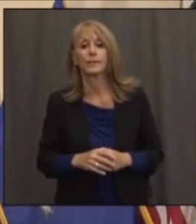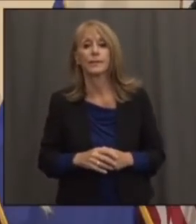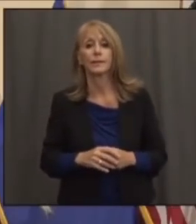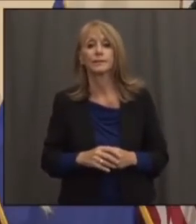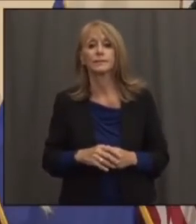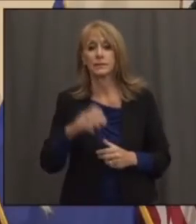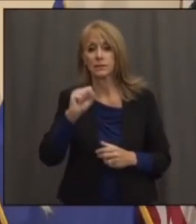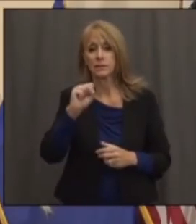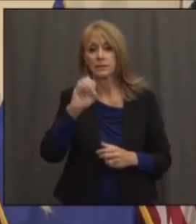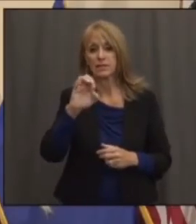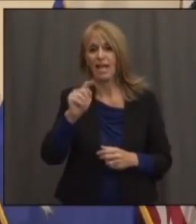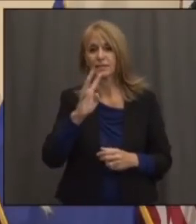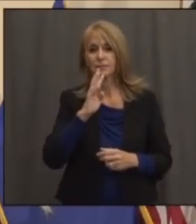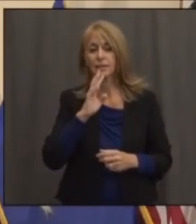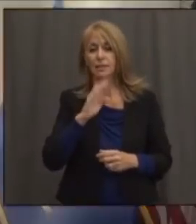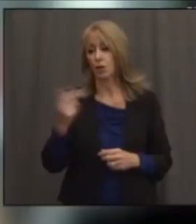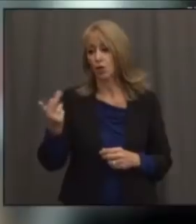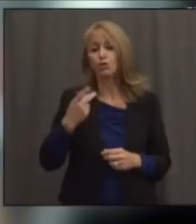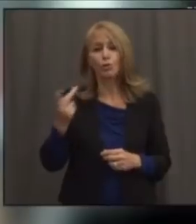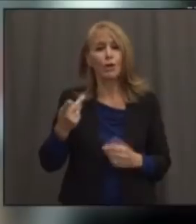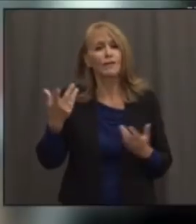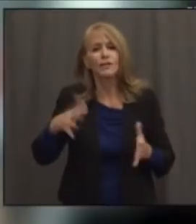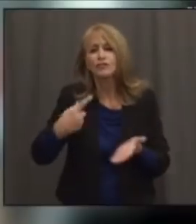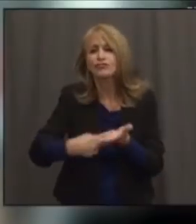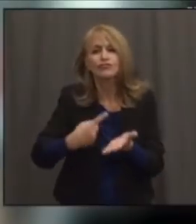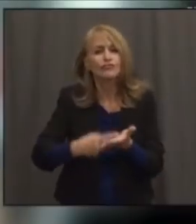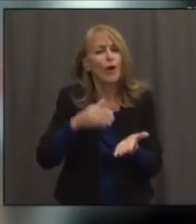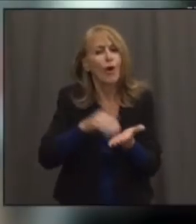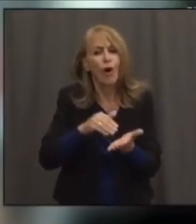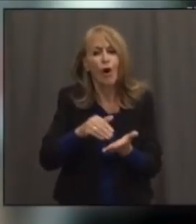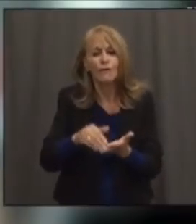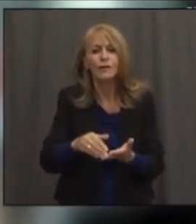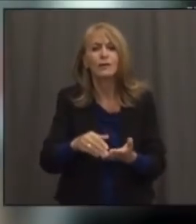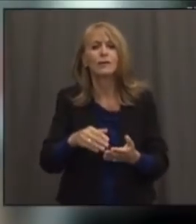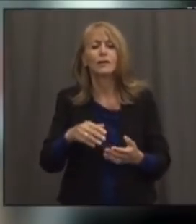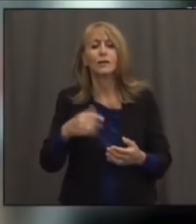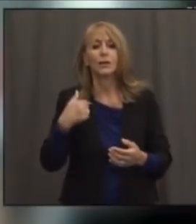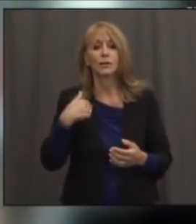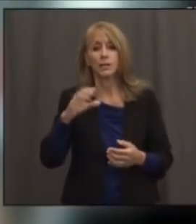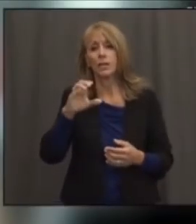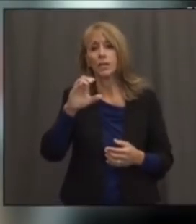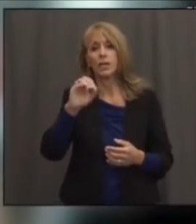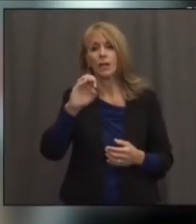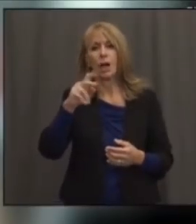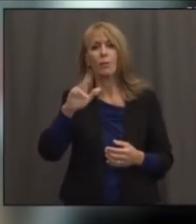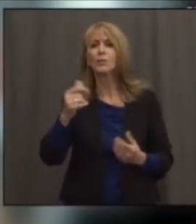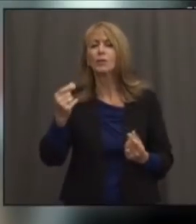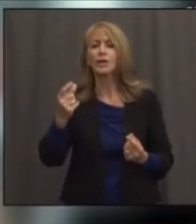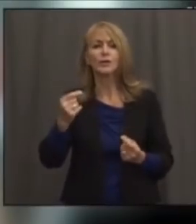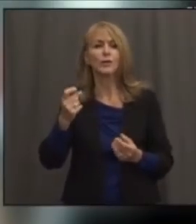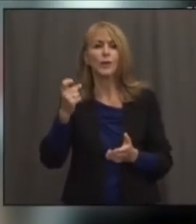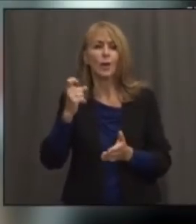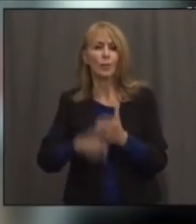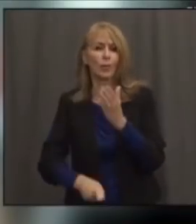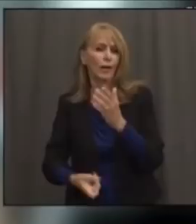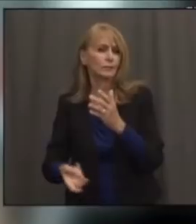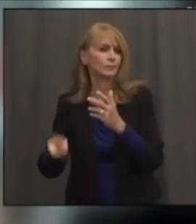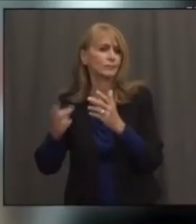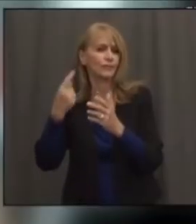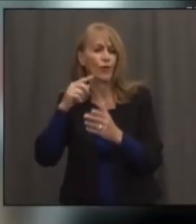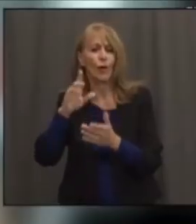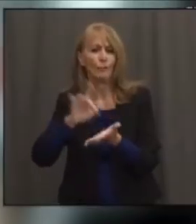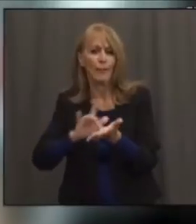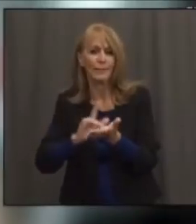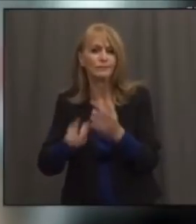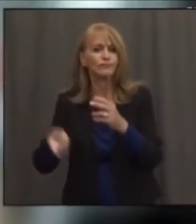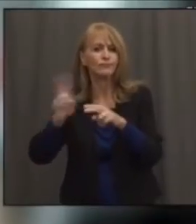many times. We've certainly seen situations where companies have taken excessive price increases and that